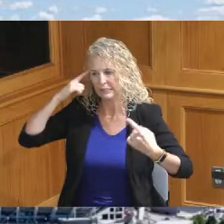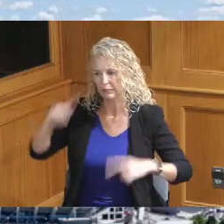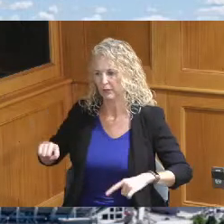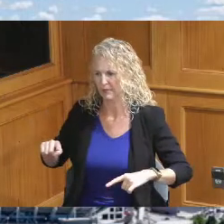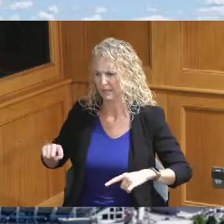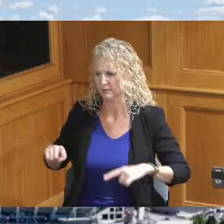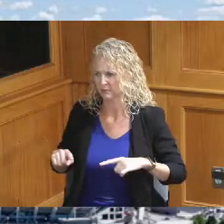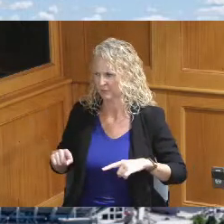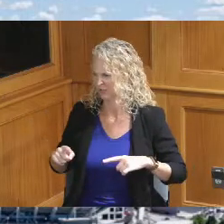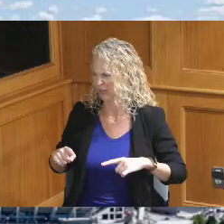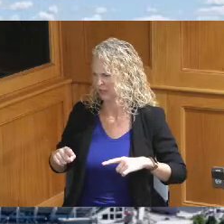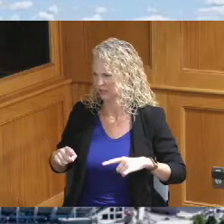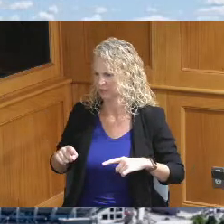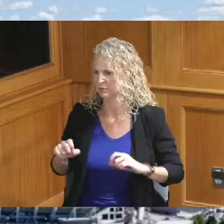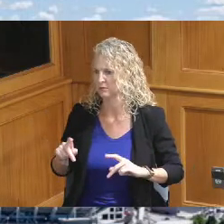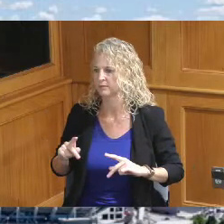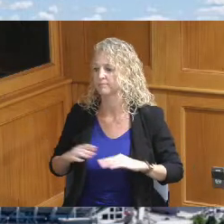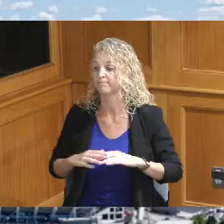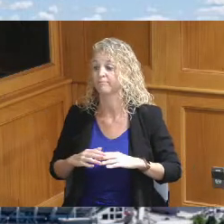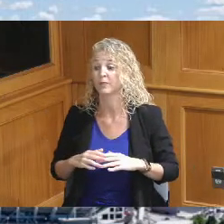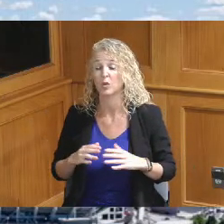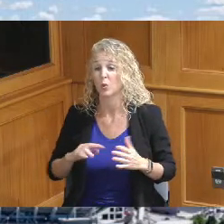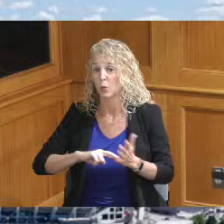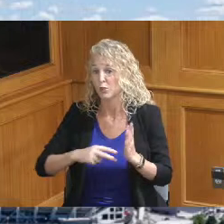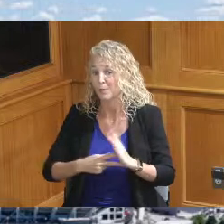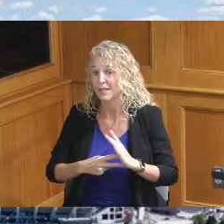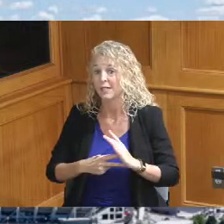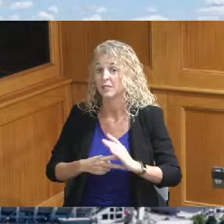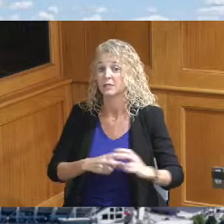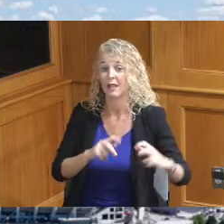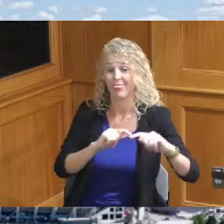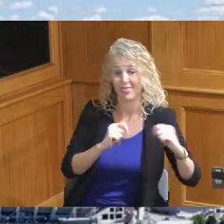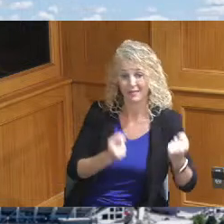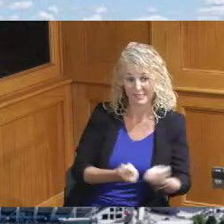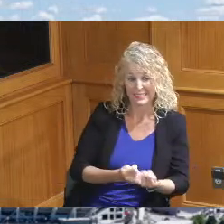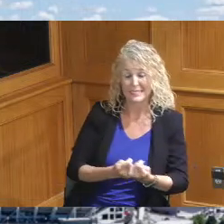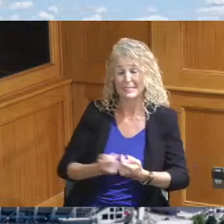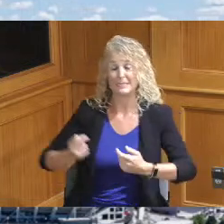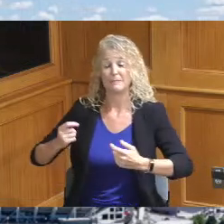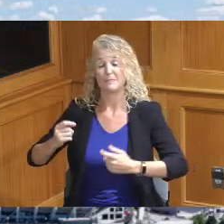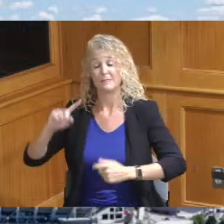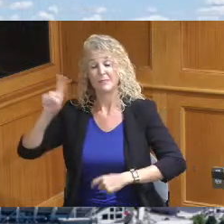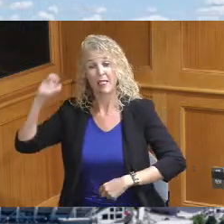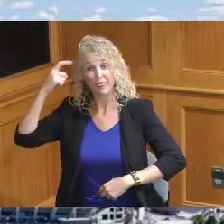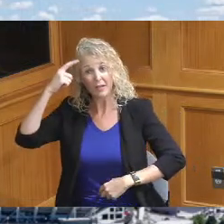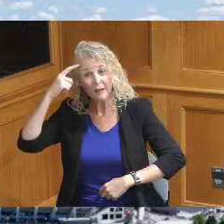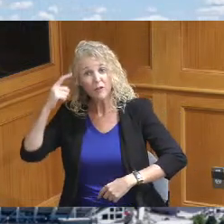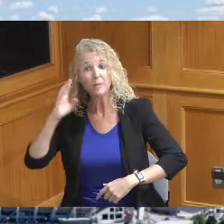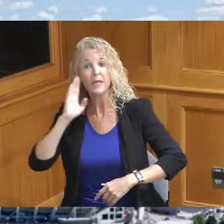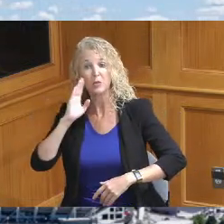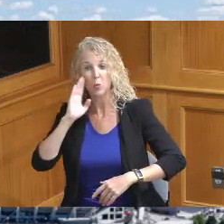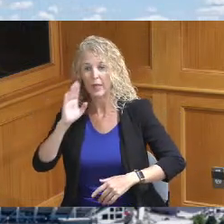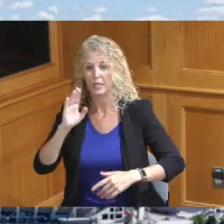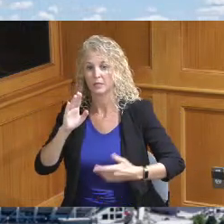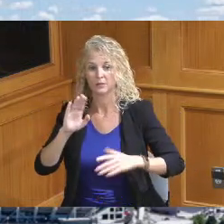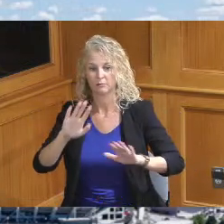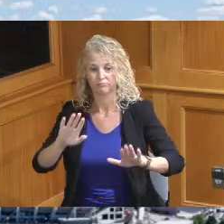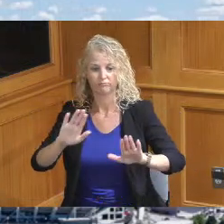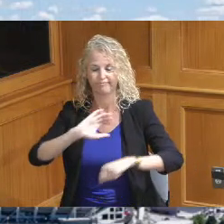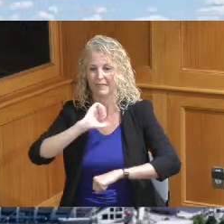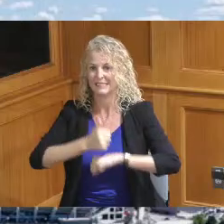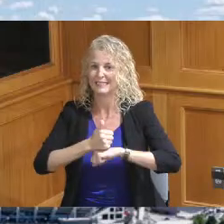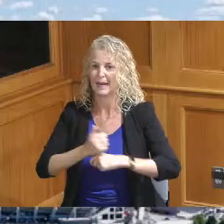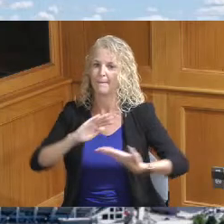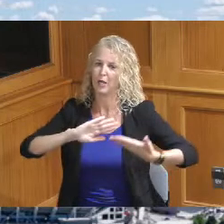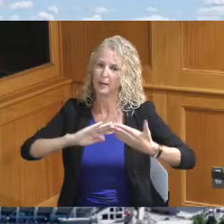Under this lease, the county and team will agree on a community benefits agreement that ensures inclusion in the project, workforce protections, and